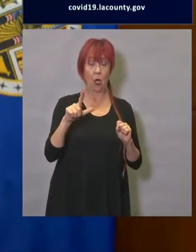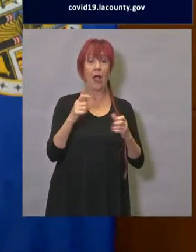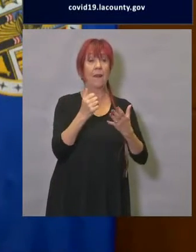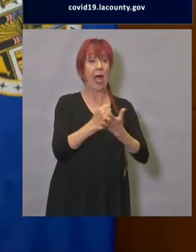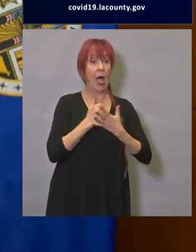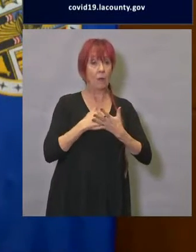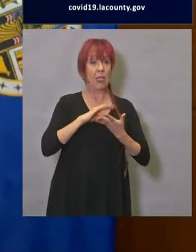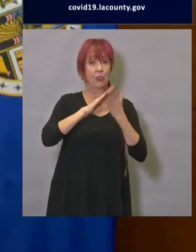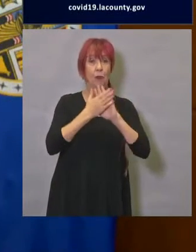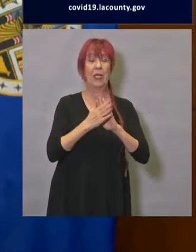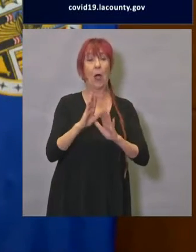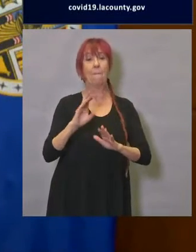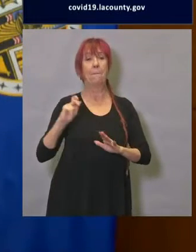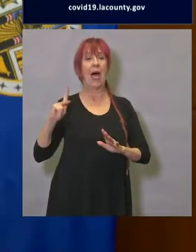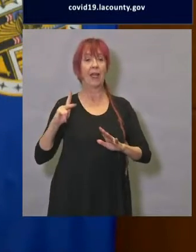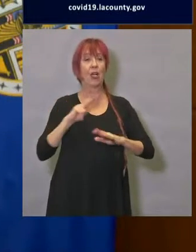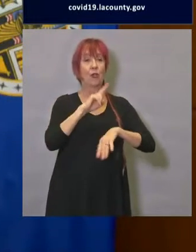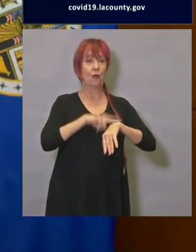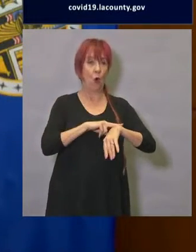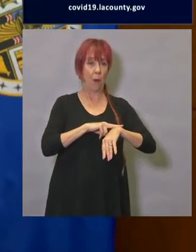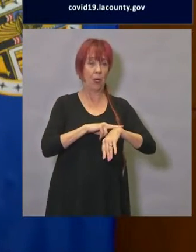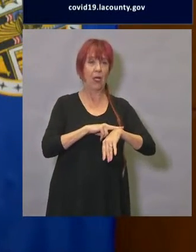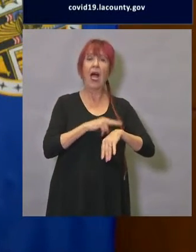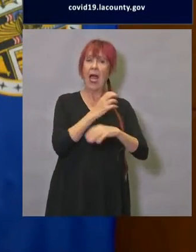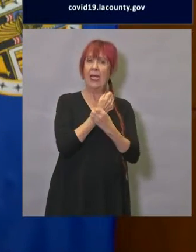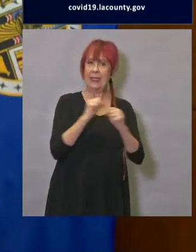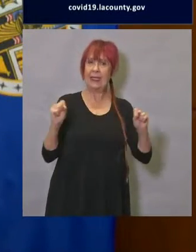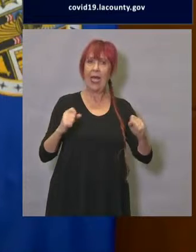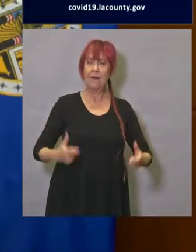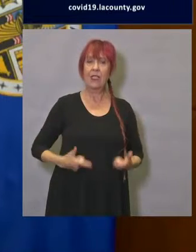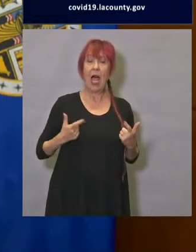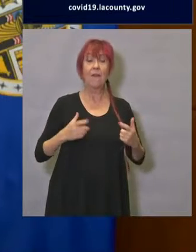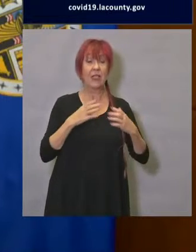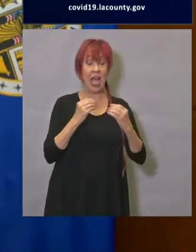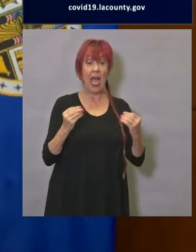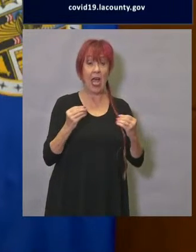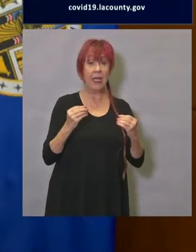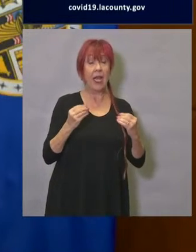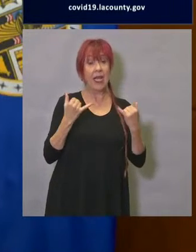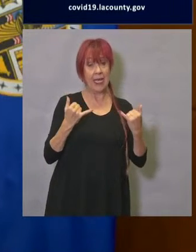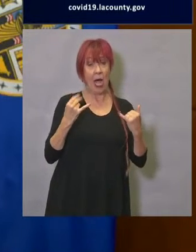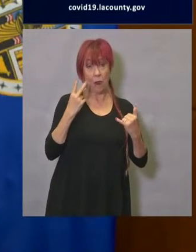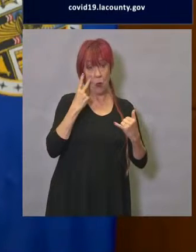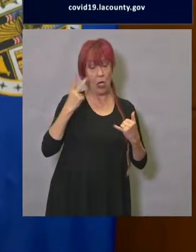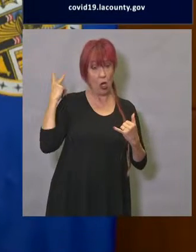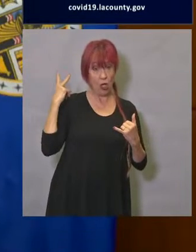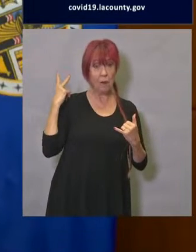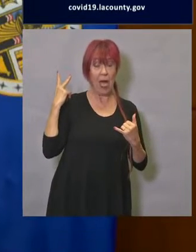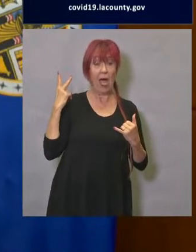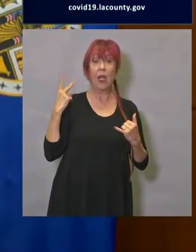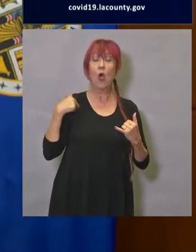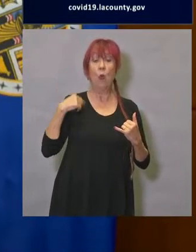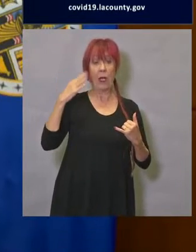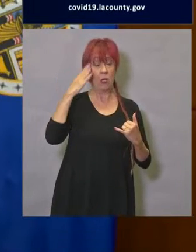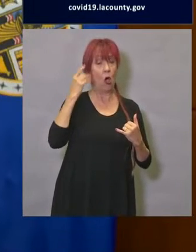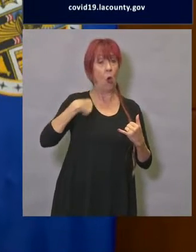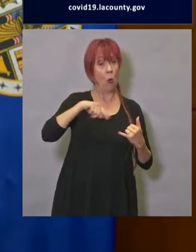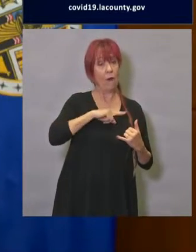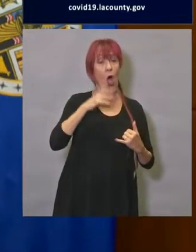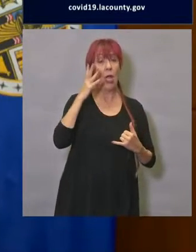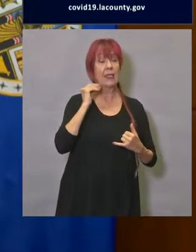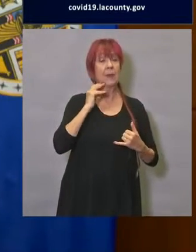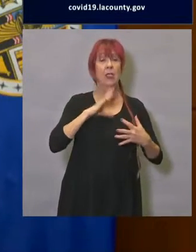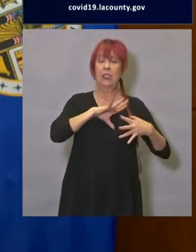to normal, saving lives, and especially looking back at the tremendous loss and heartbreak and trauma that we've all experienced.